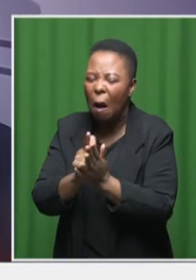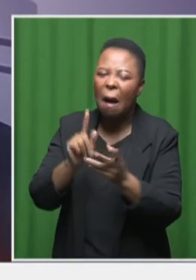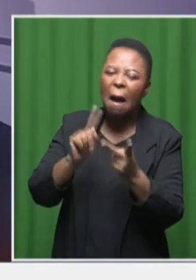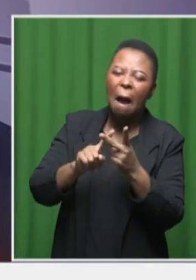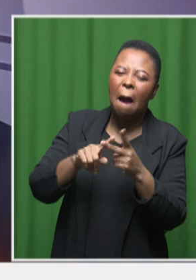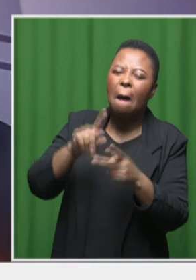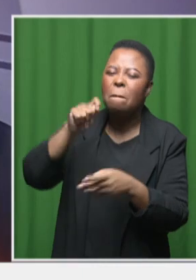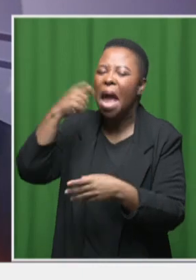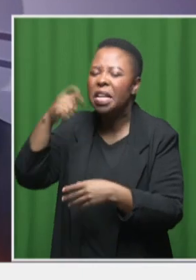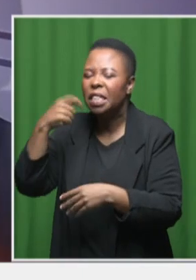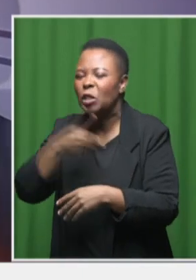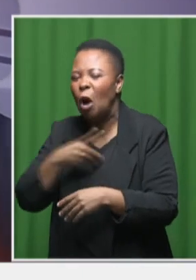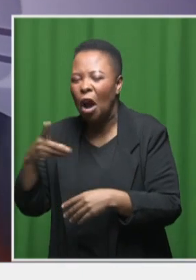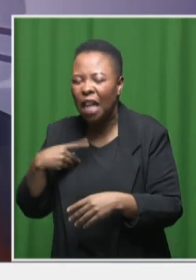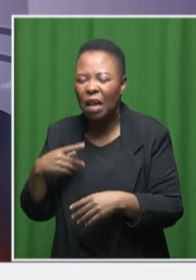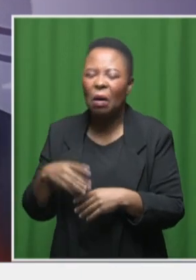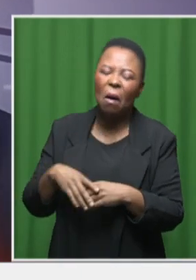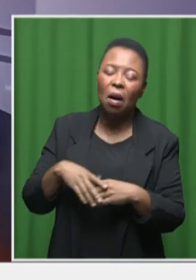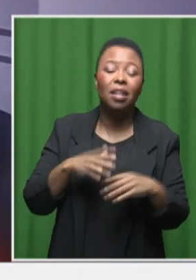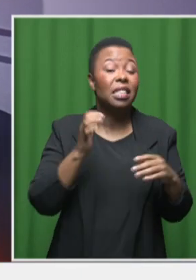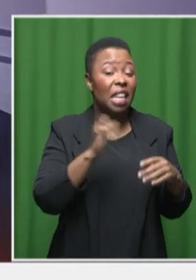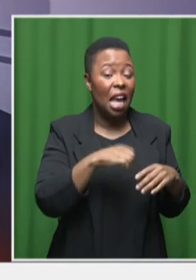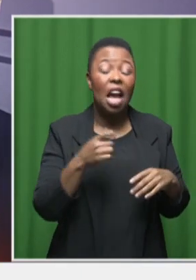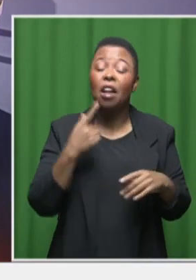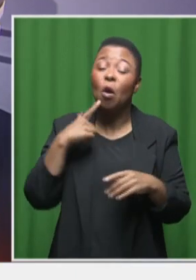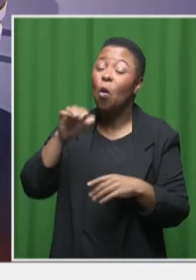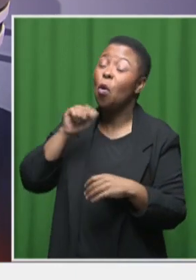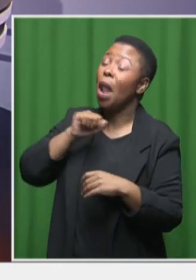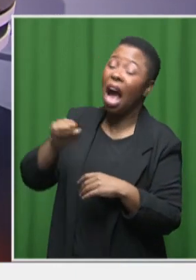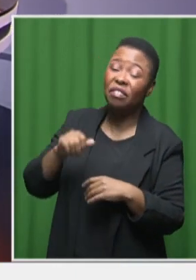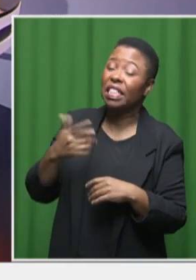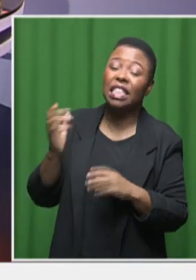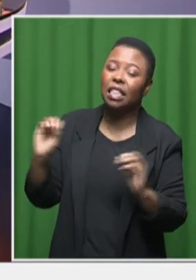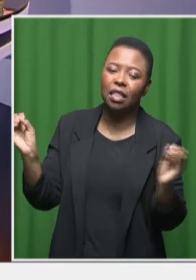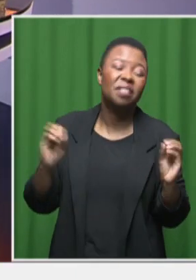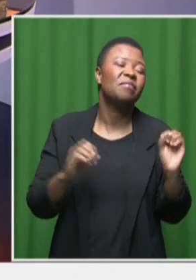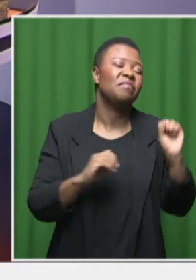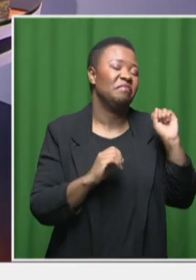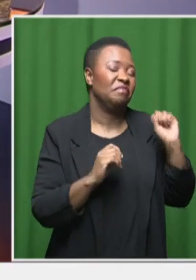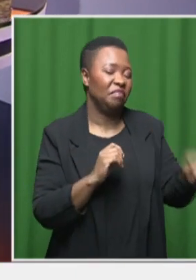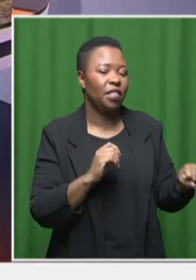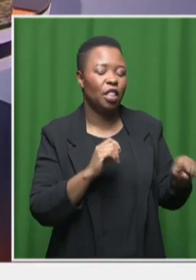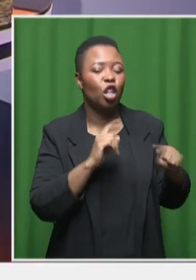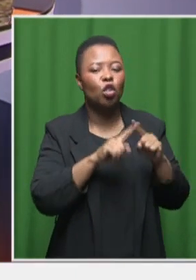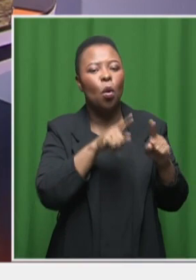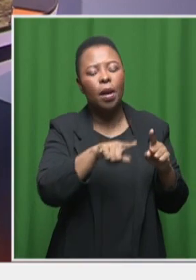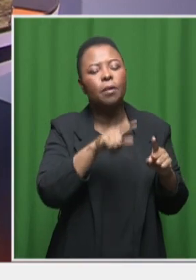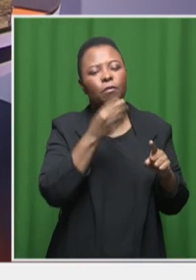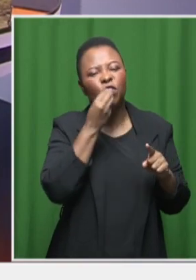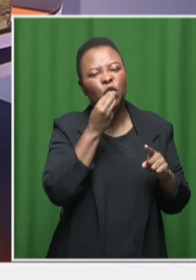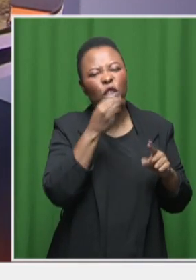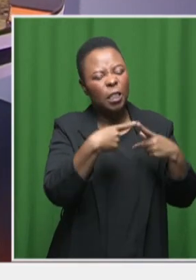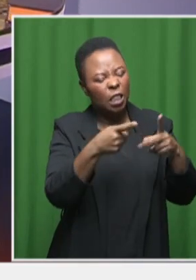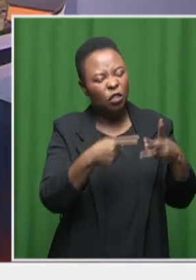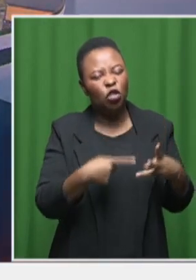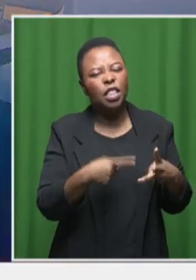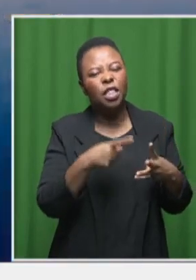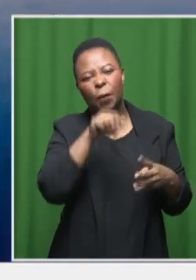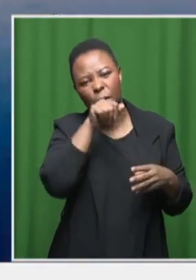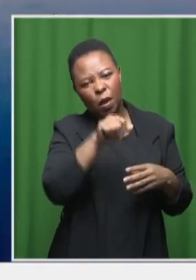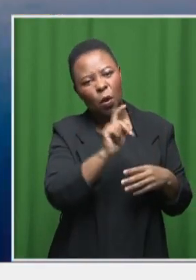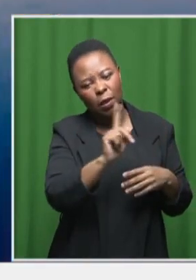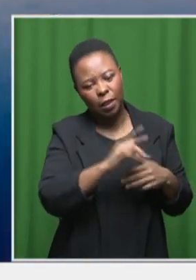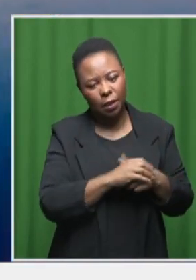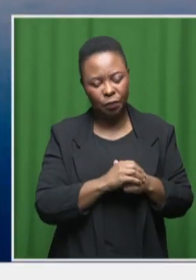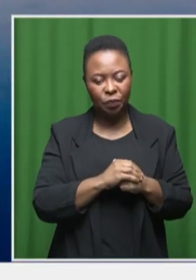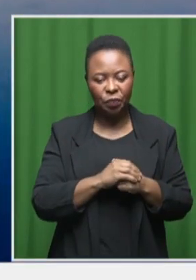Yes, so... and not really about what you really love. Yeah. So what kind of cuisines do you specialize in? I really